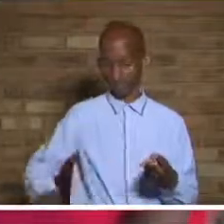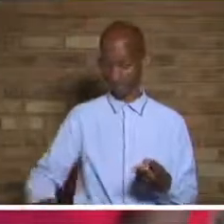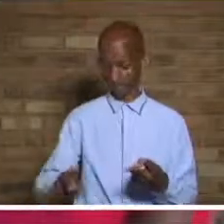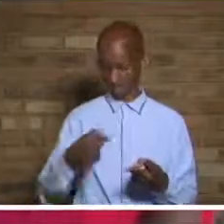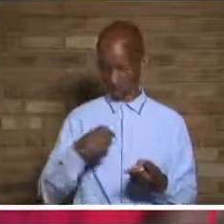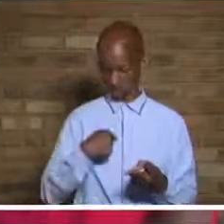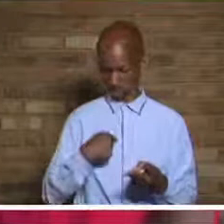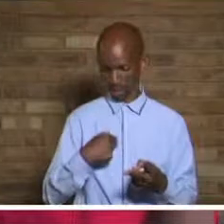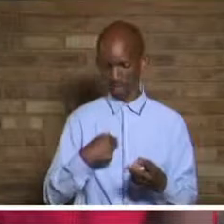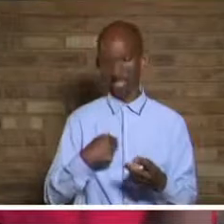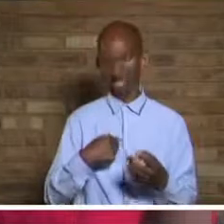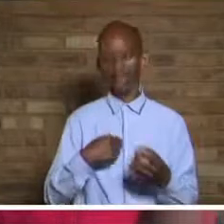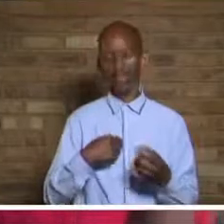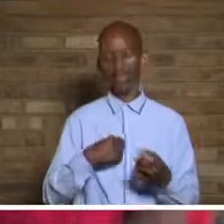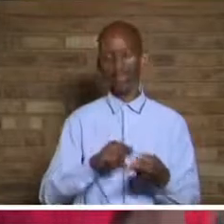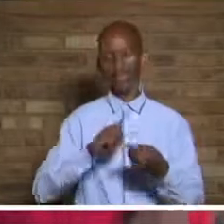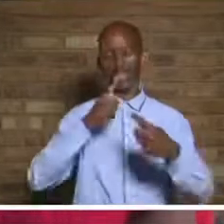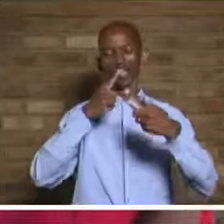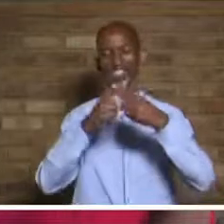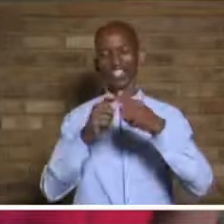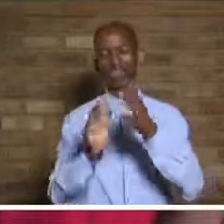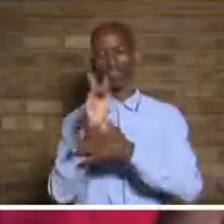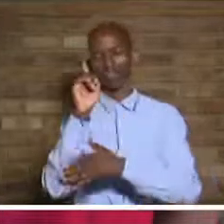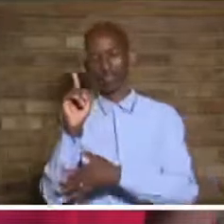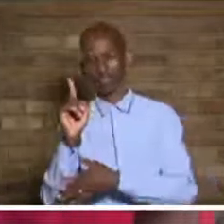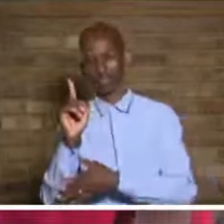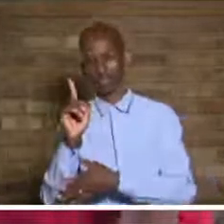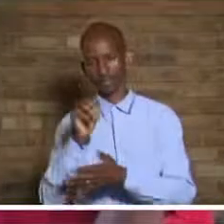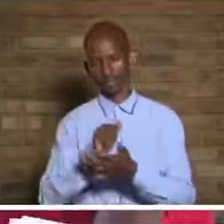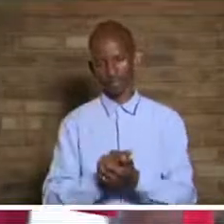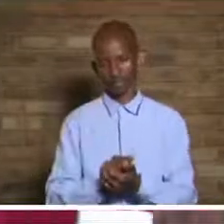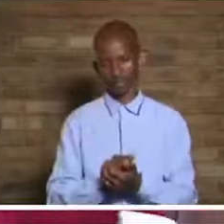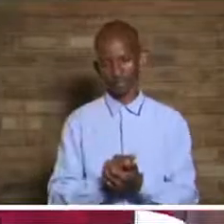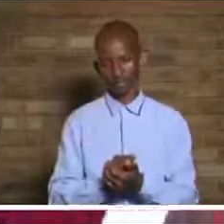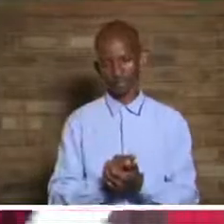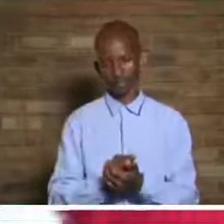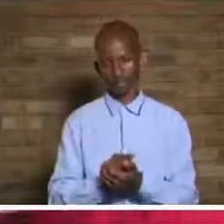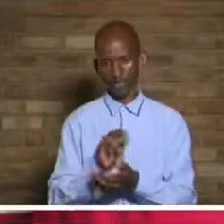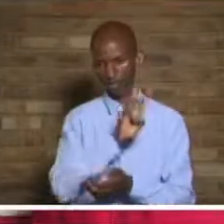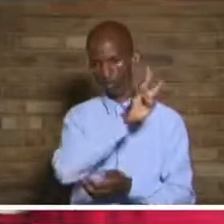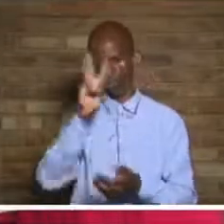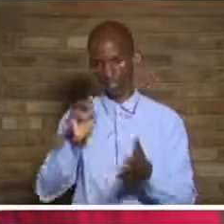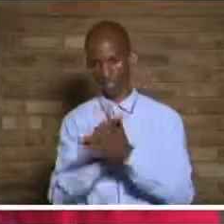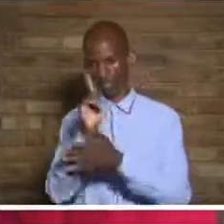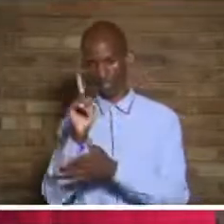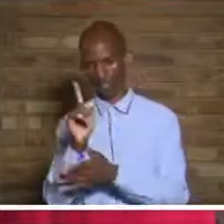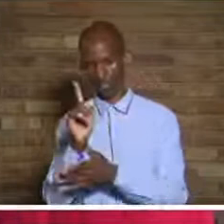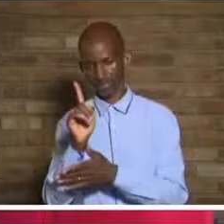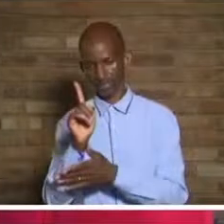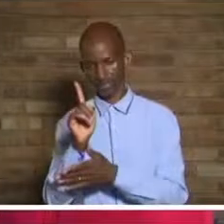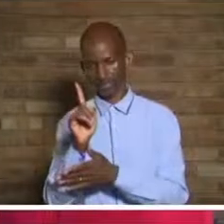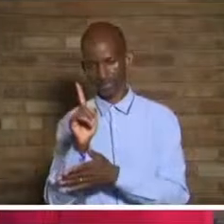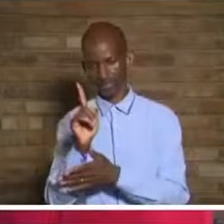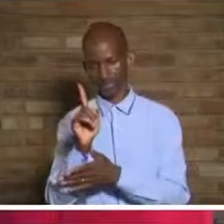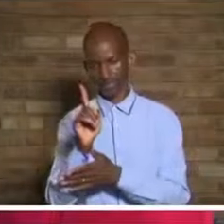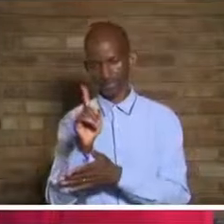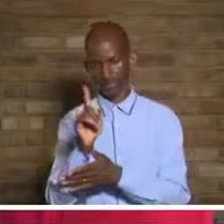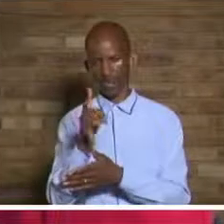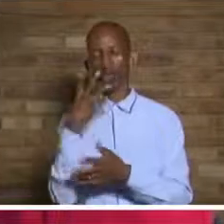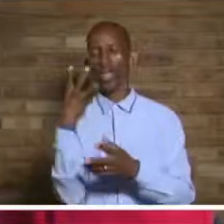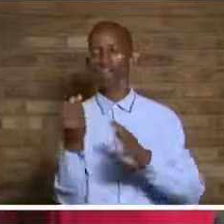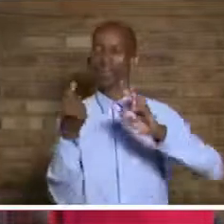extension 11, Where Ward I'm 11, staying at in extension 11, Ward 11. Ward 11, Re tshwenya ke